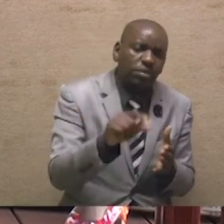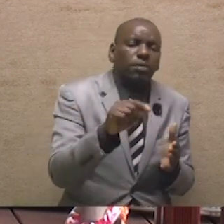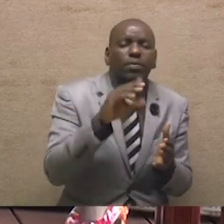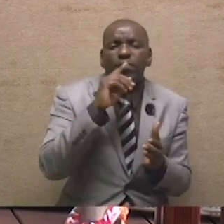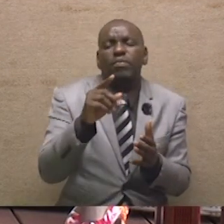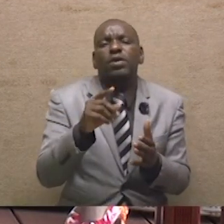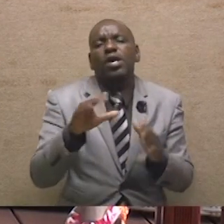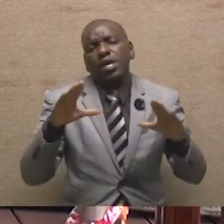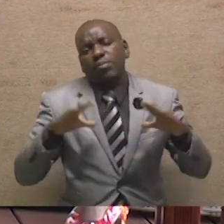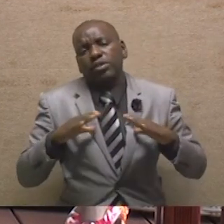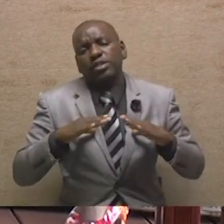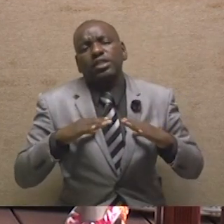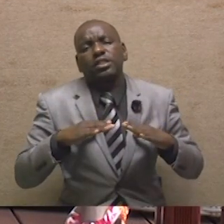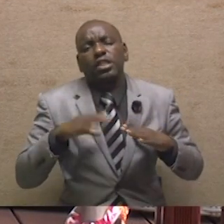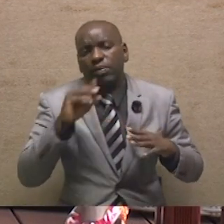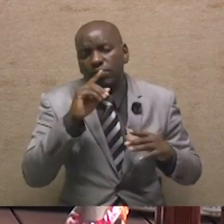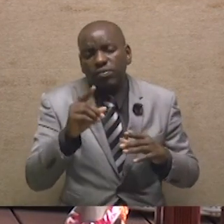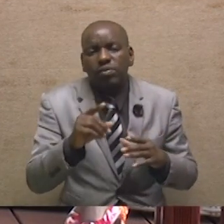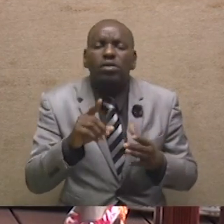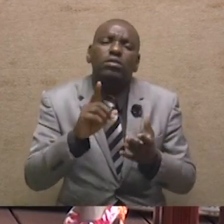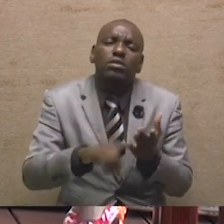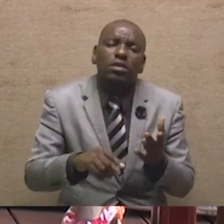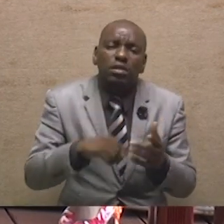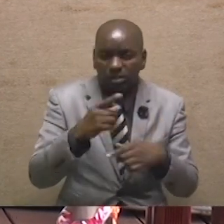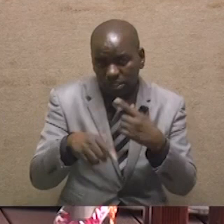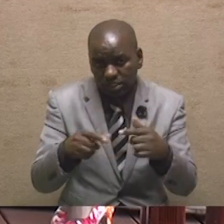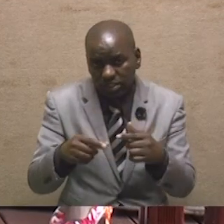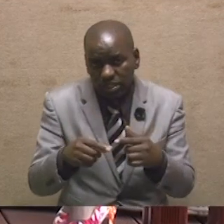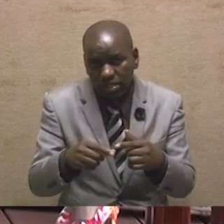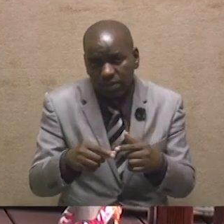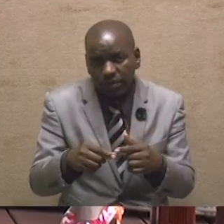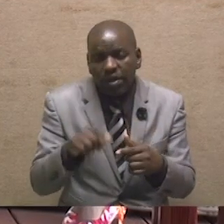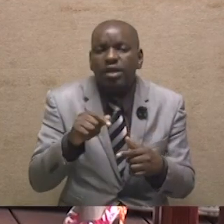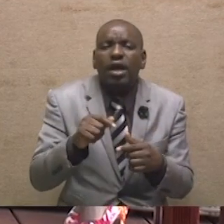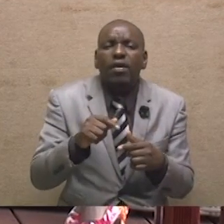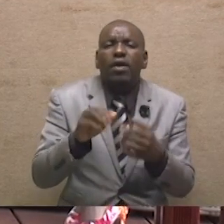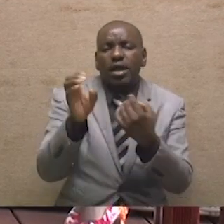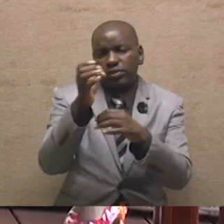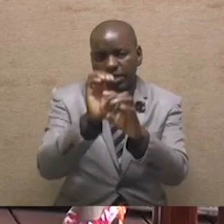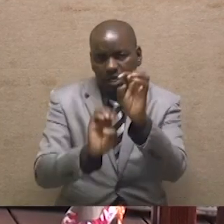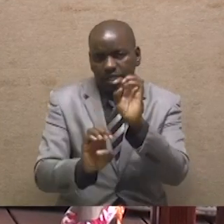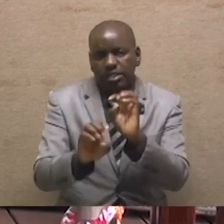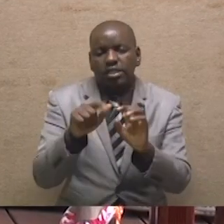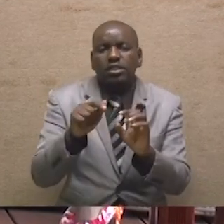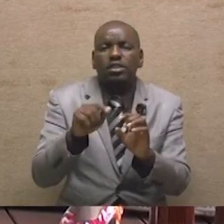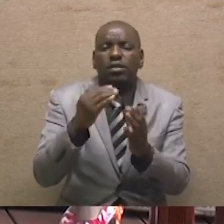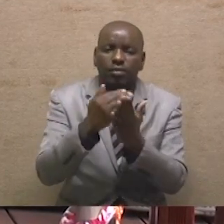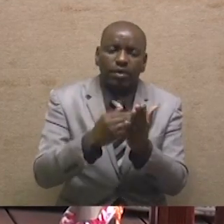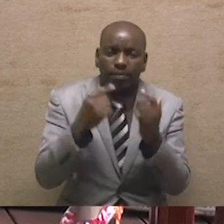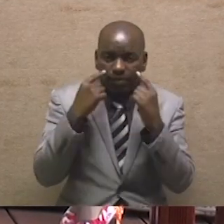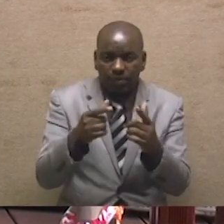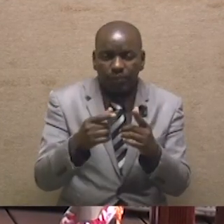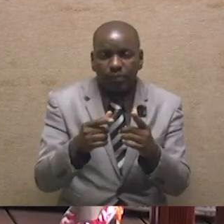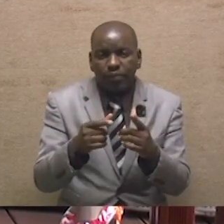in the majority. You are bringing a very important issue that we might need to tackle in the next episodes. As we are wrapping up,